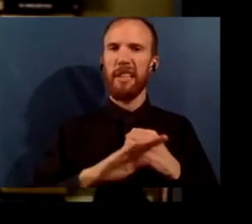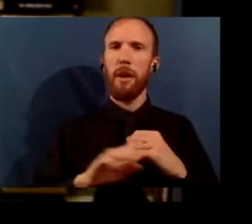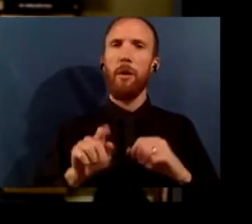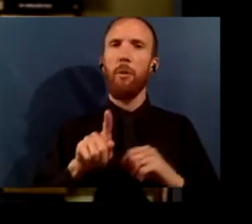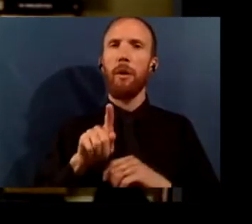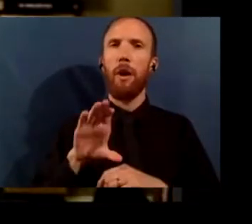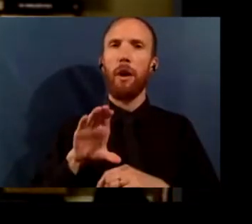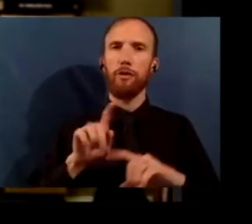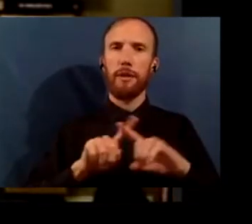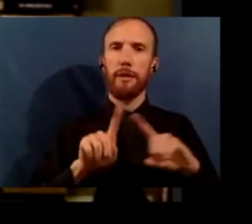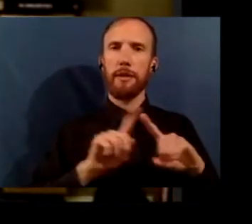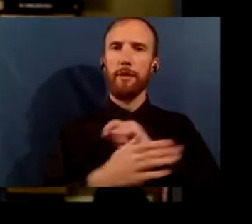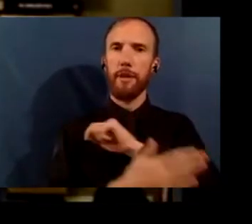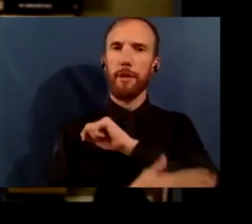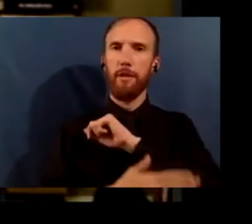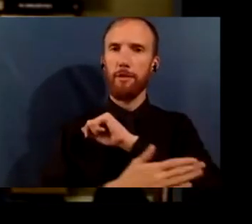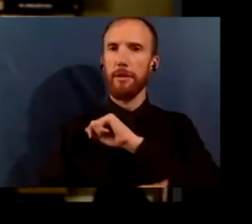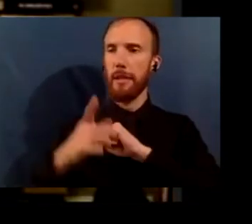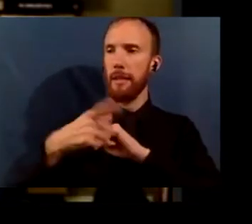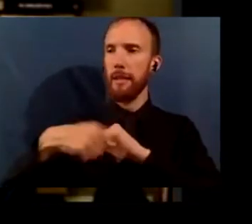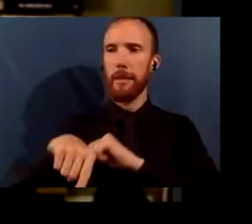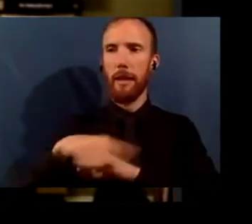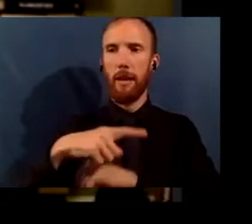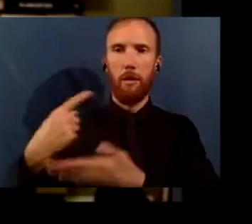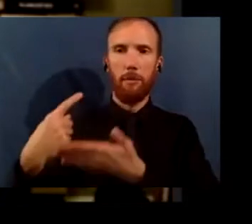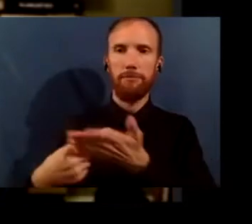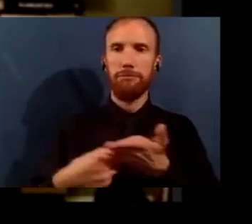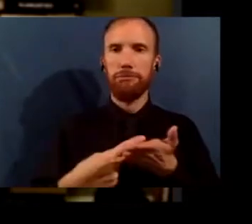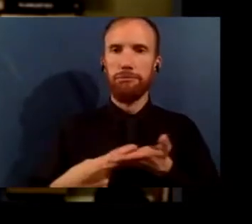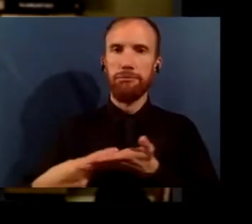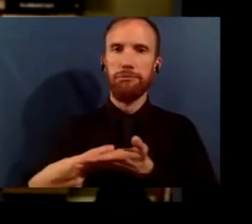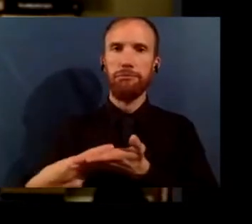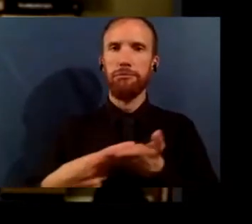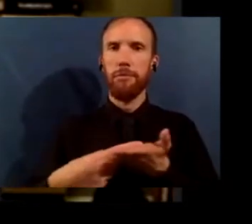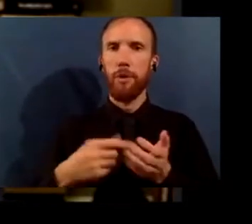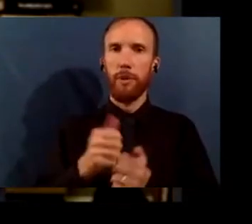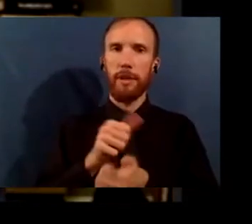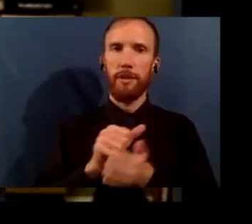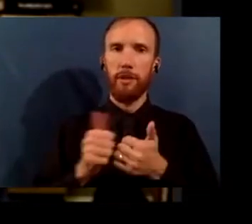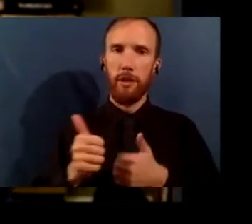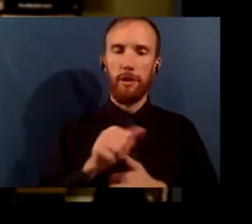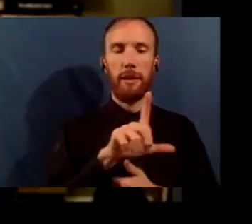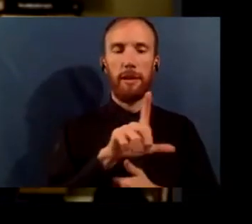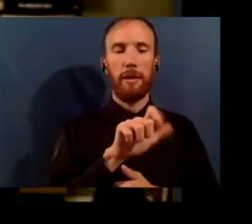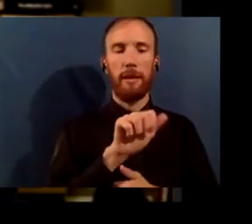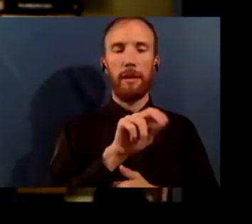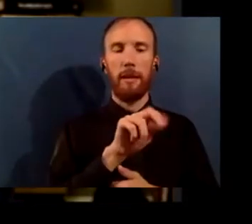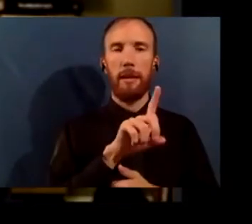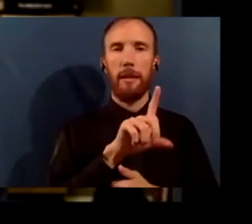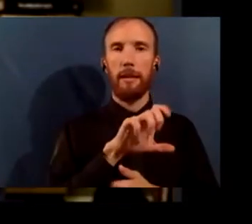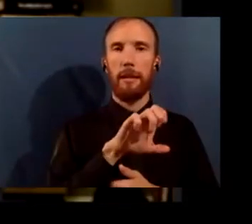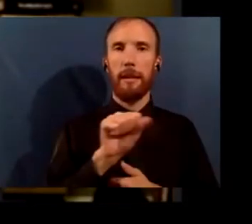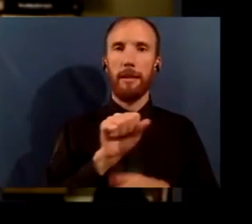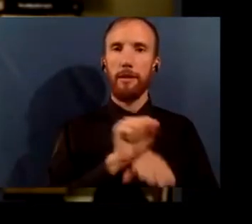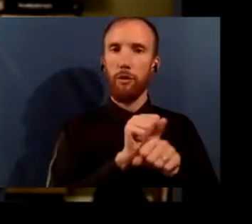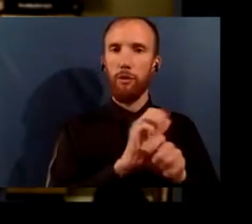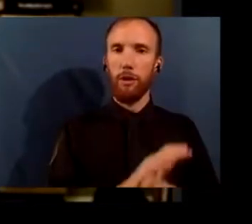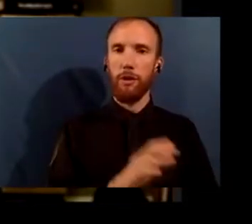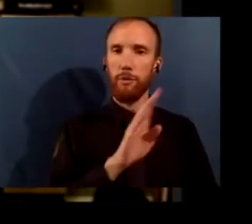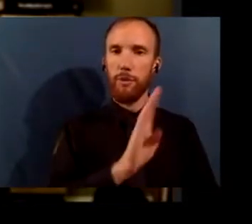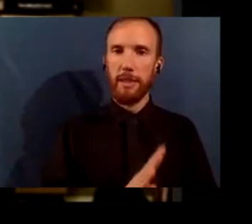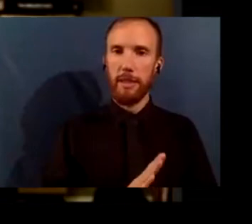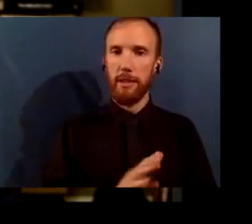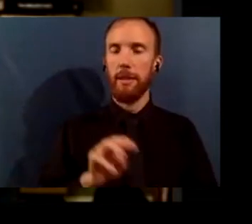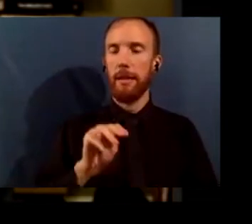in communication with each other. You know, I'm talking about the landless workers in Brazil, MST, I'm talking